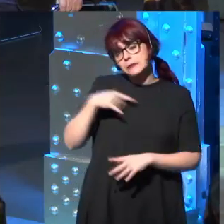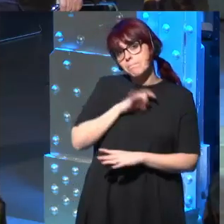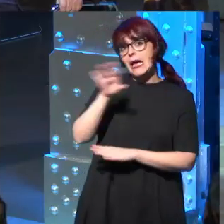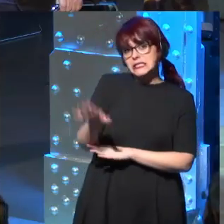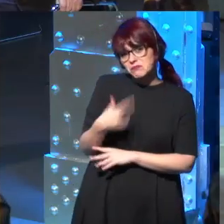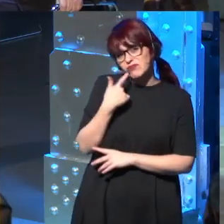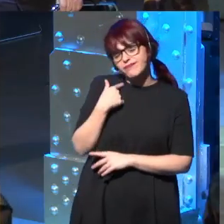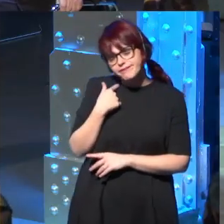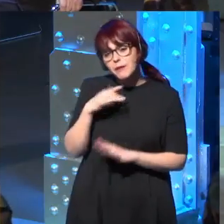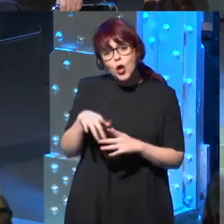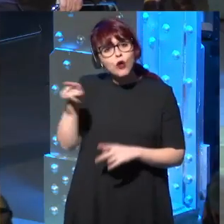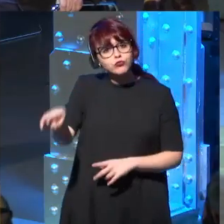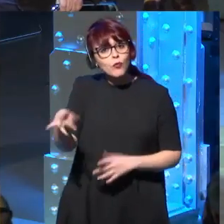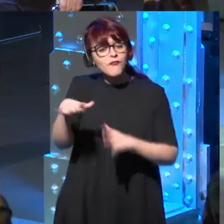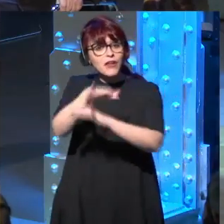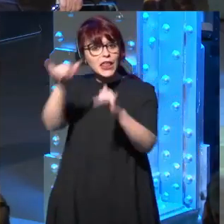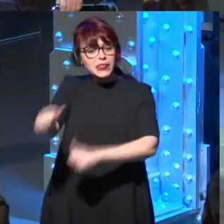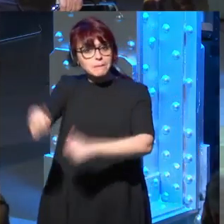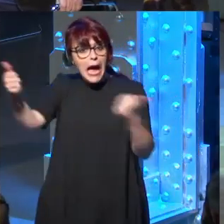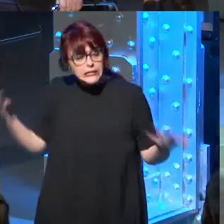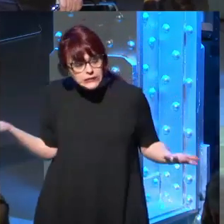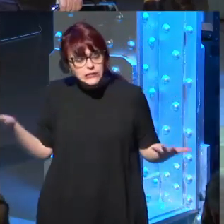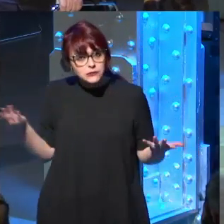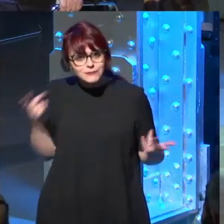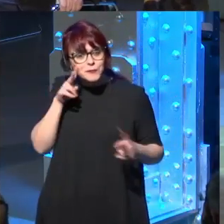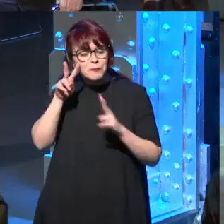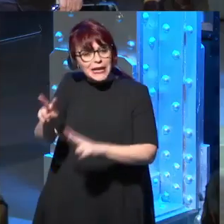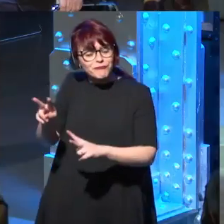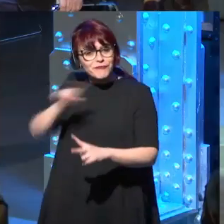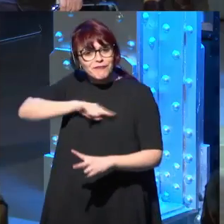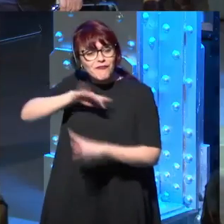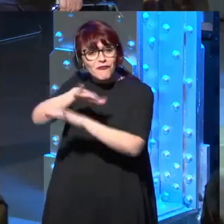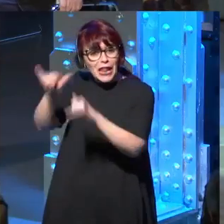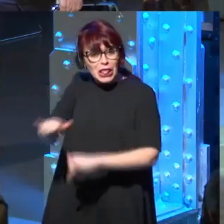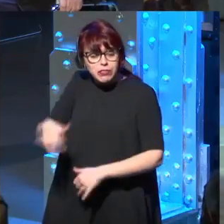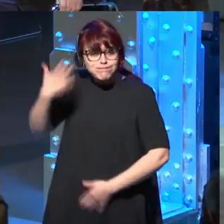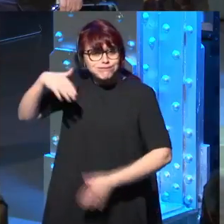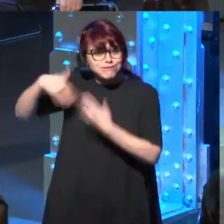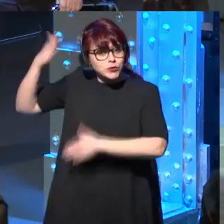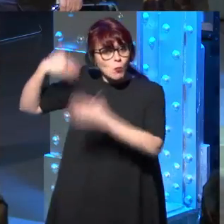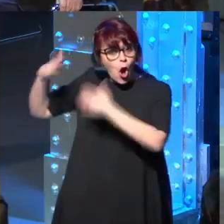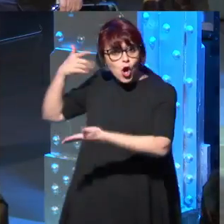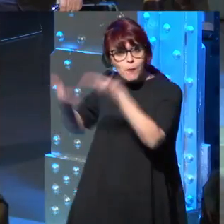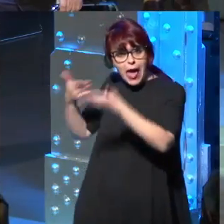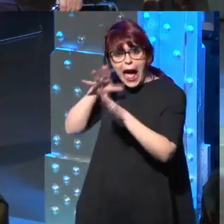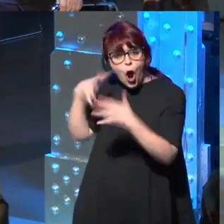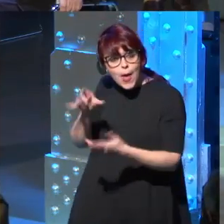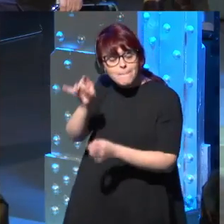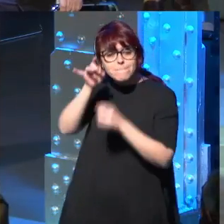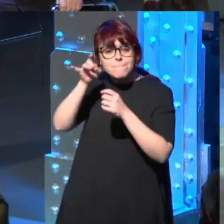and happier. Thank you. You are happier now than then. It's because you work with Claudio